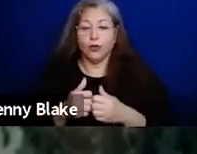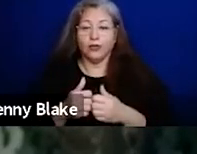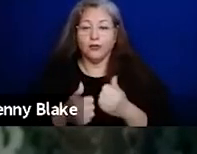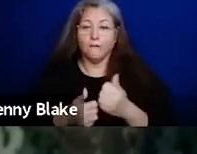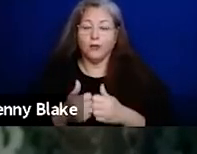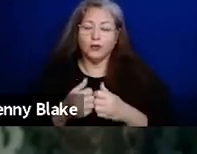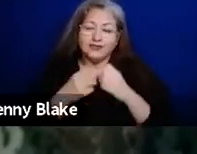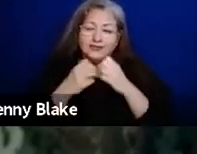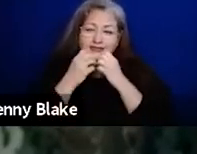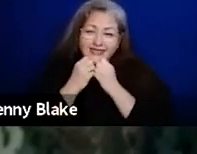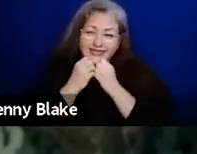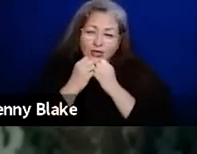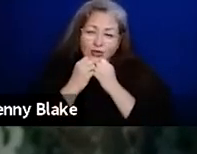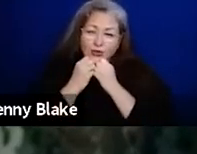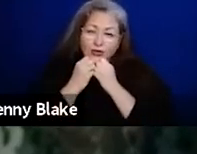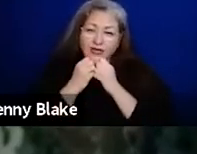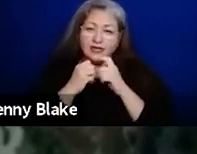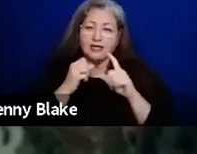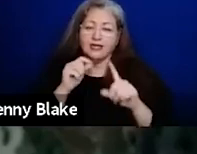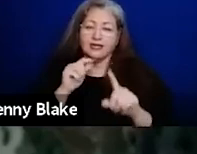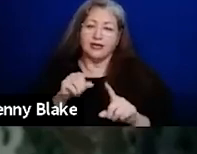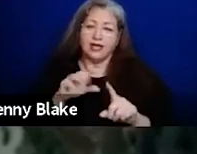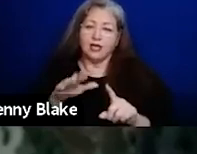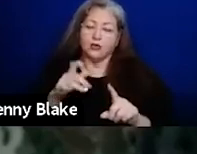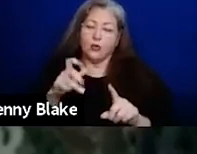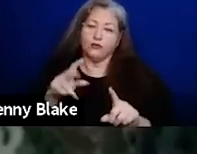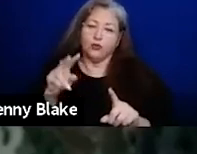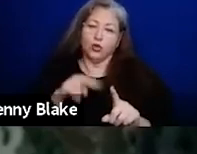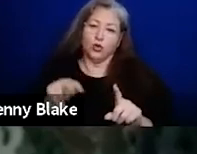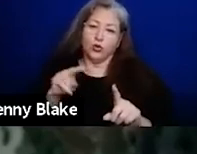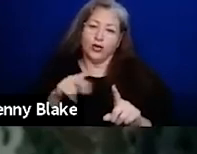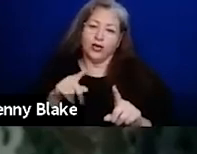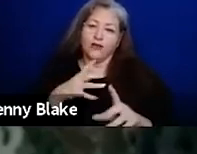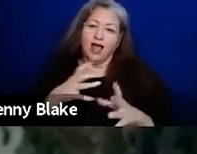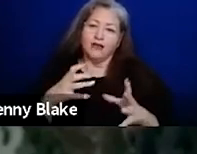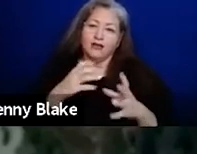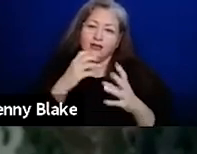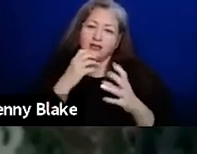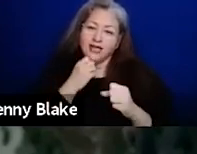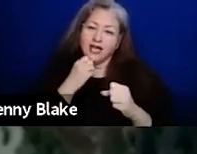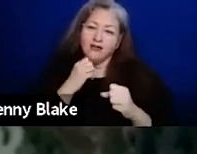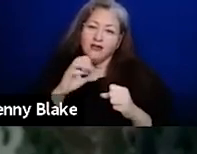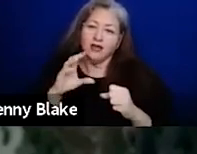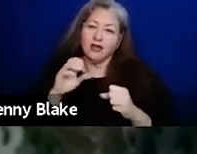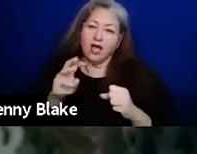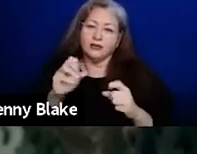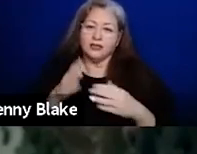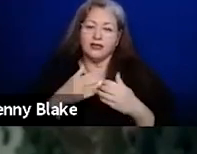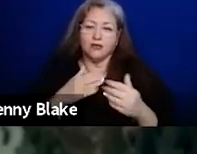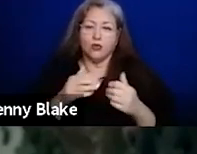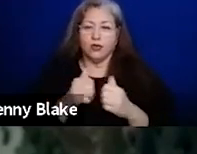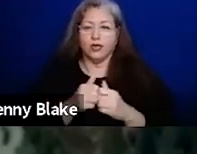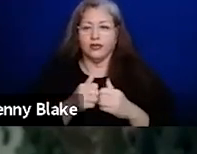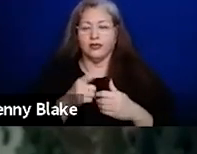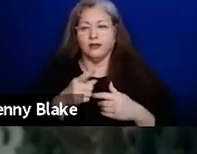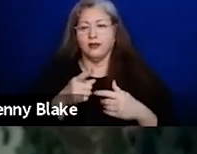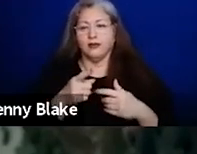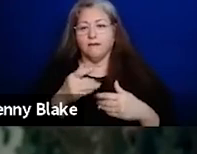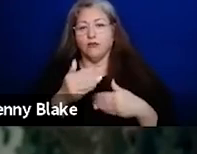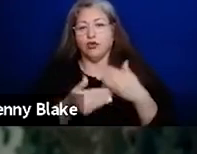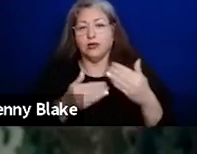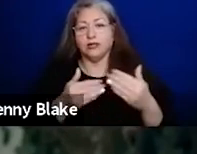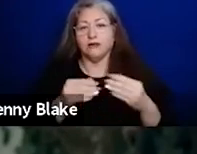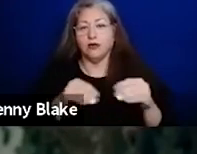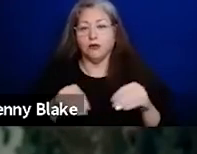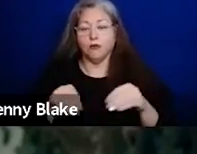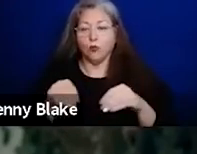sacred cows, I think that's one of the things that has to be looked at, that there are a lot of sacred cows, even among progressive movements, that we